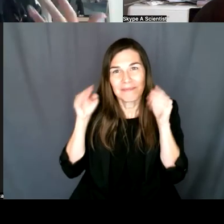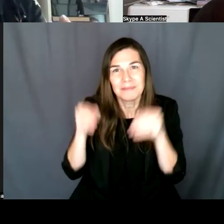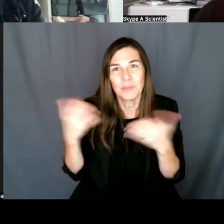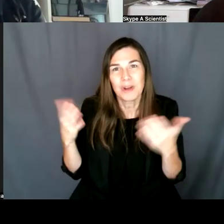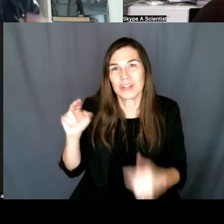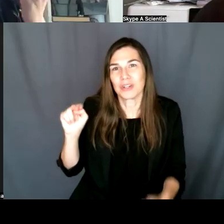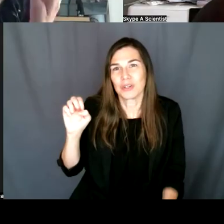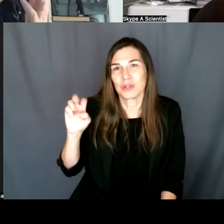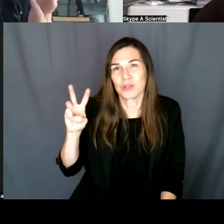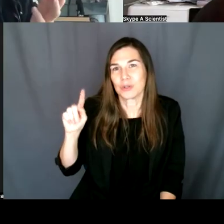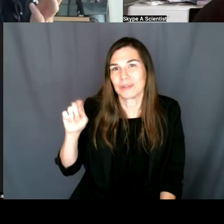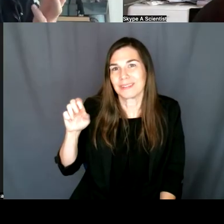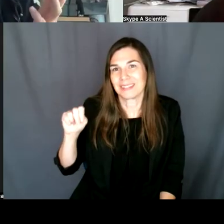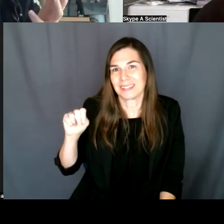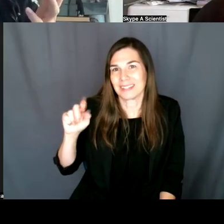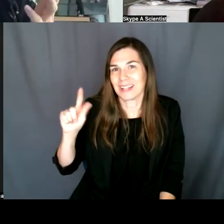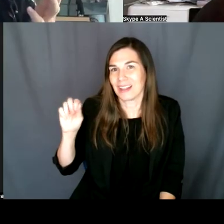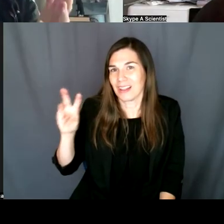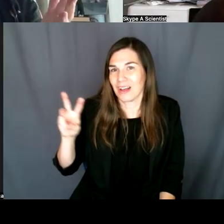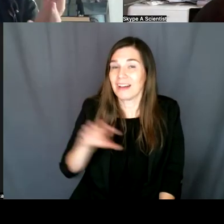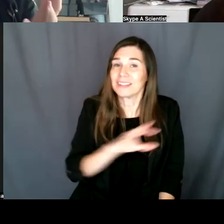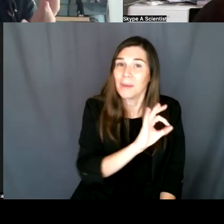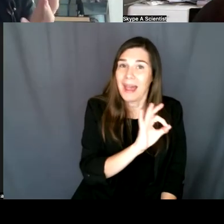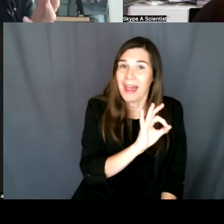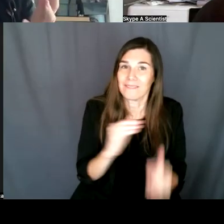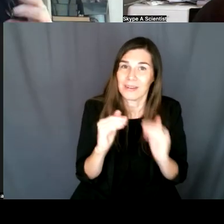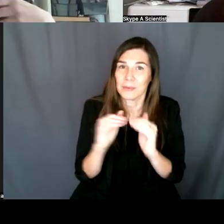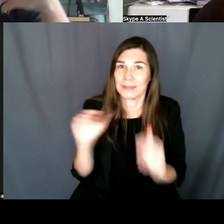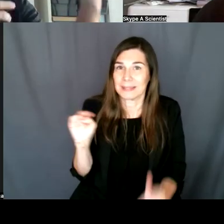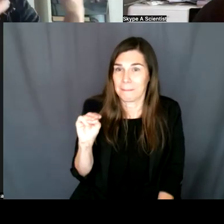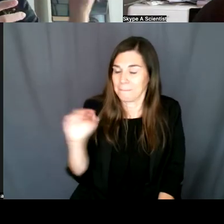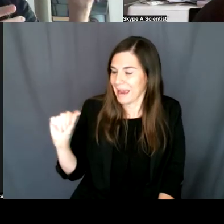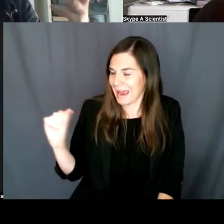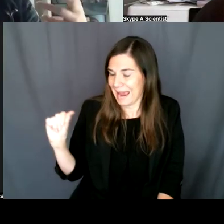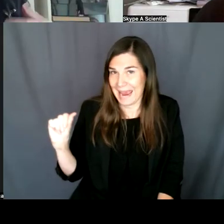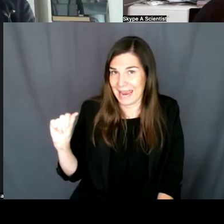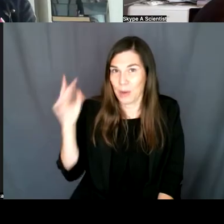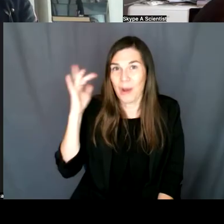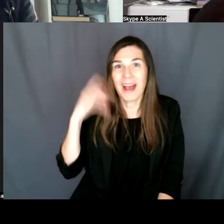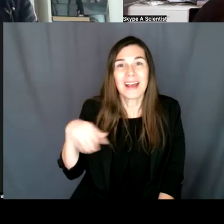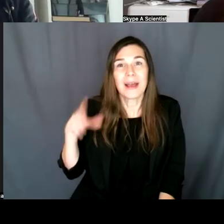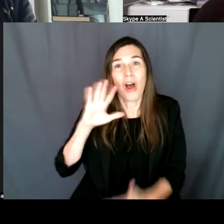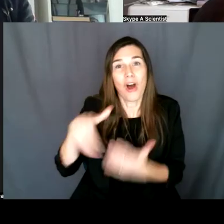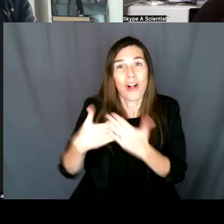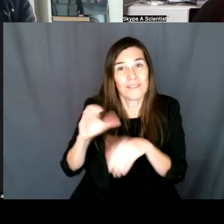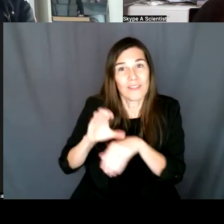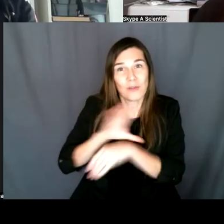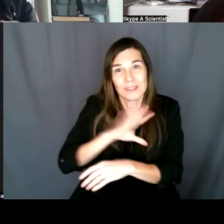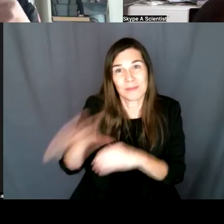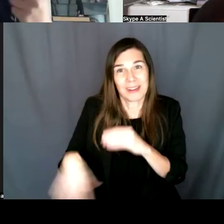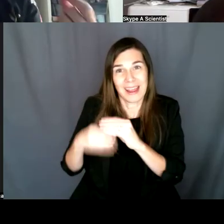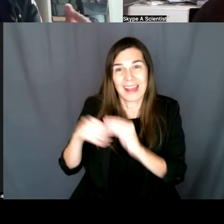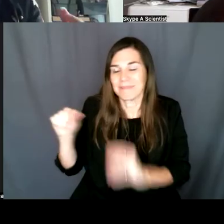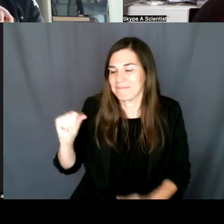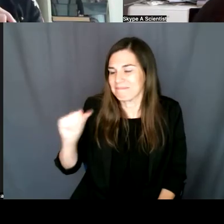In my simulation, it said F equals ma, and that A, because of all those forces that we add, the A tells us how